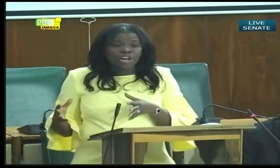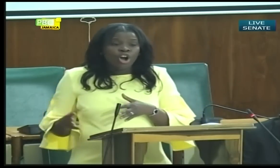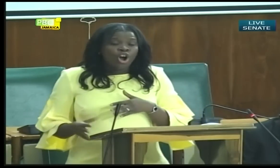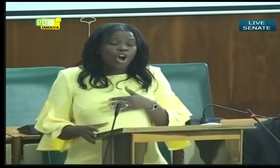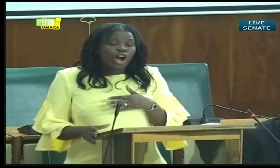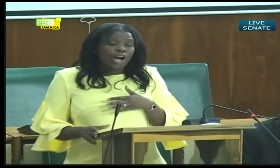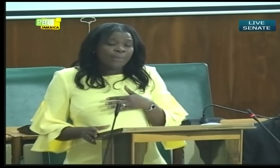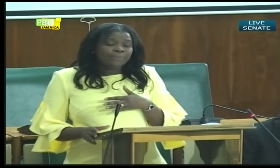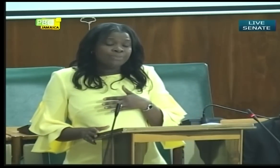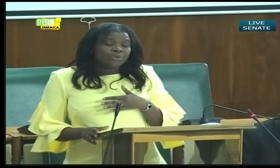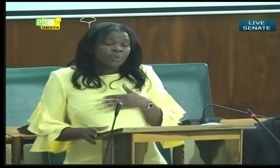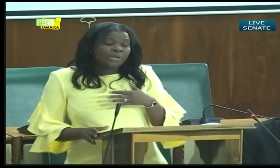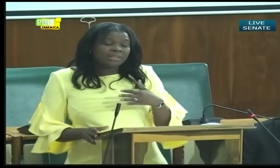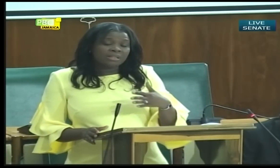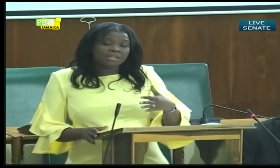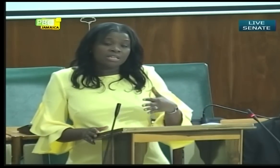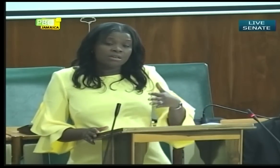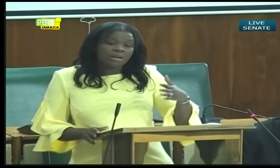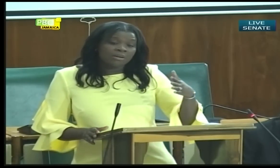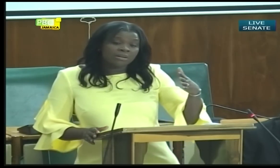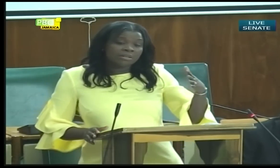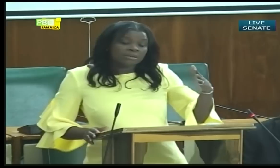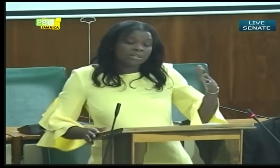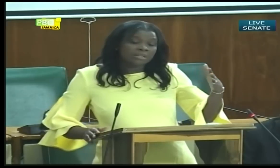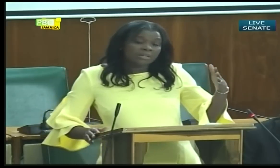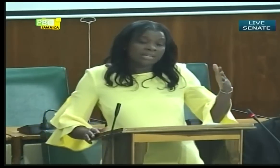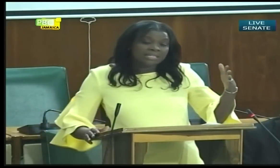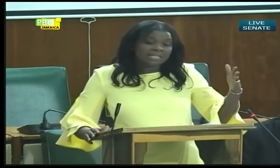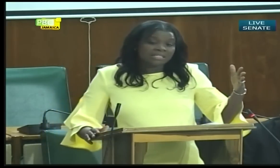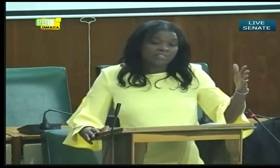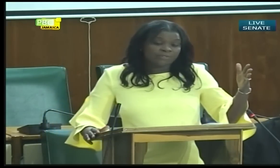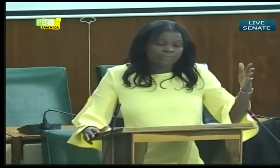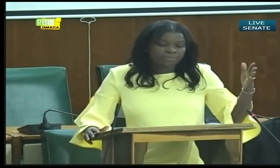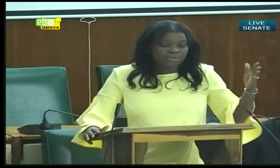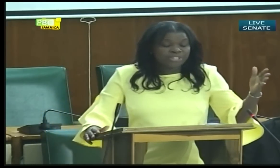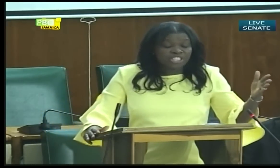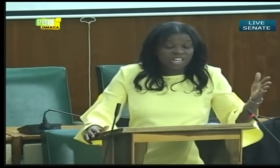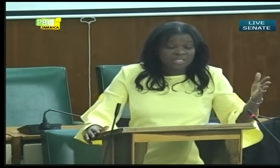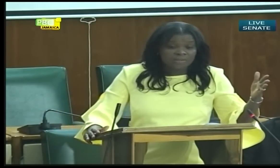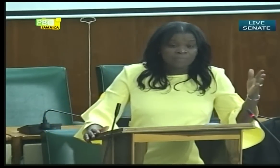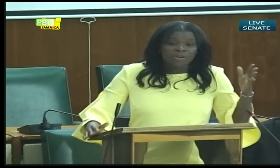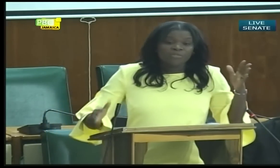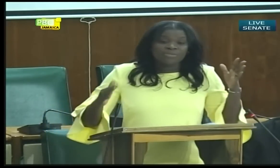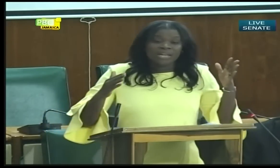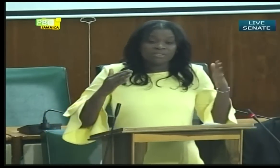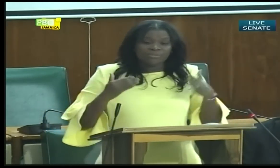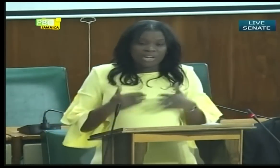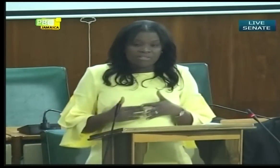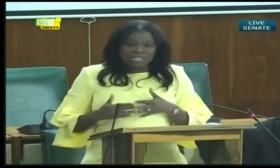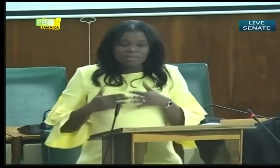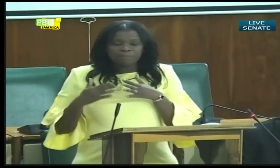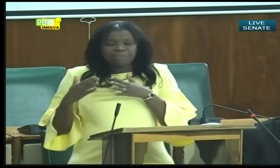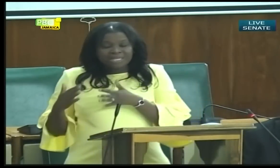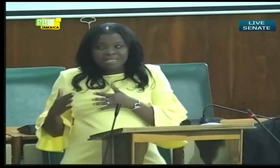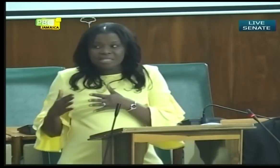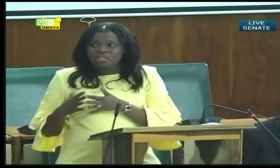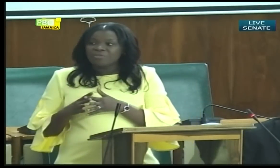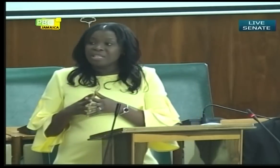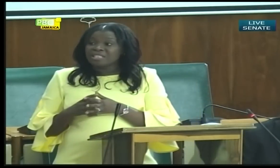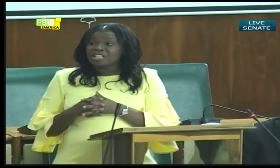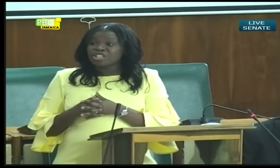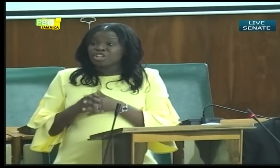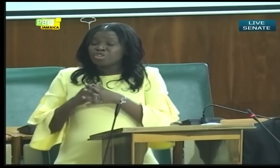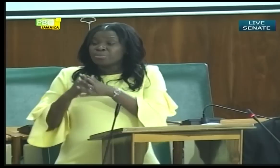complying with the legislative provisions that various pieces